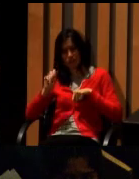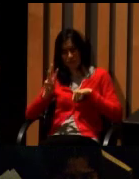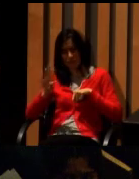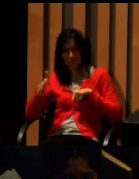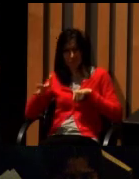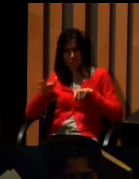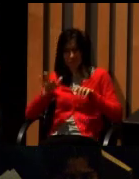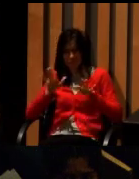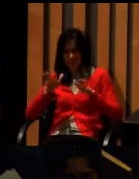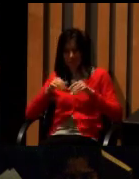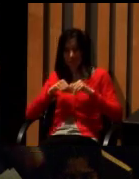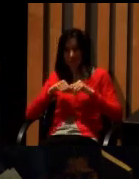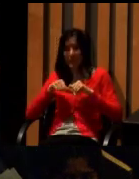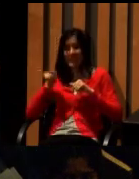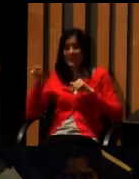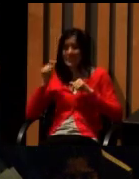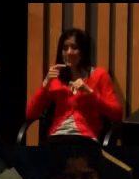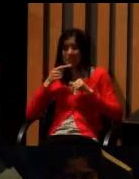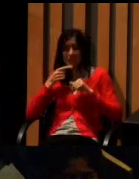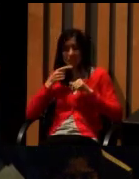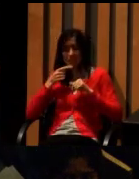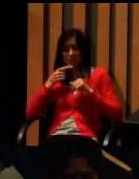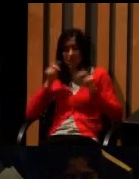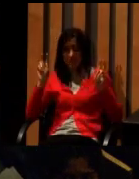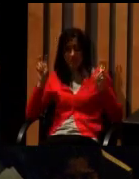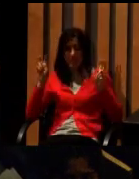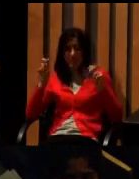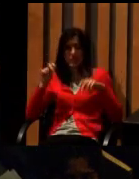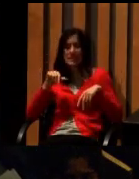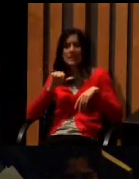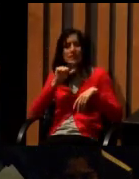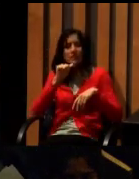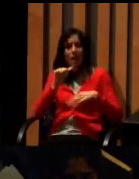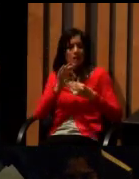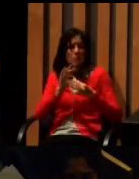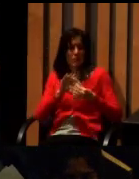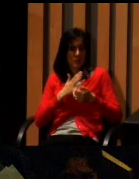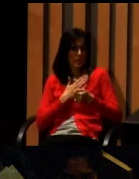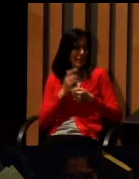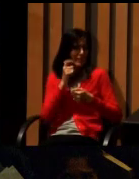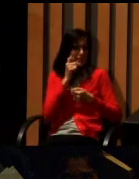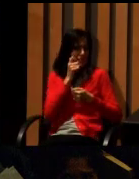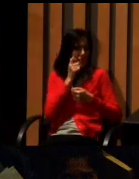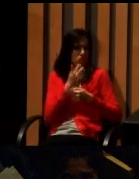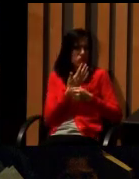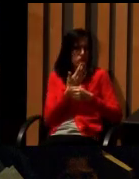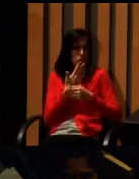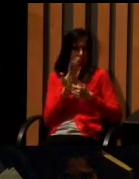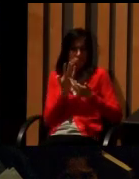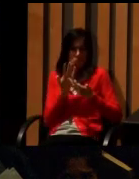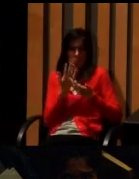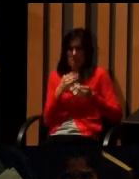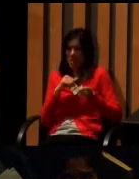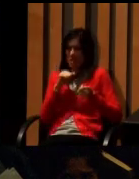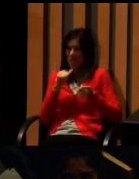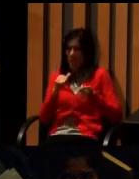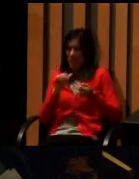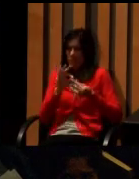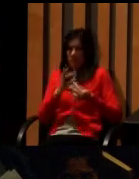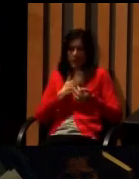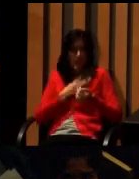it. It's not about the pigmentation of my skin, or the color of my